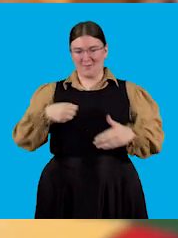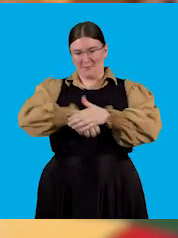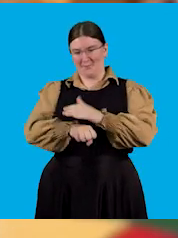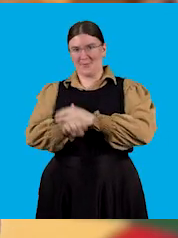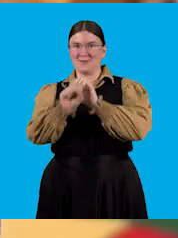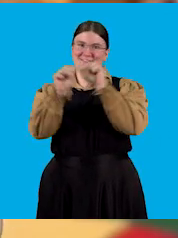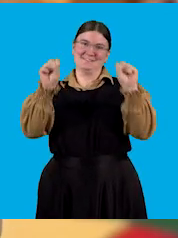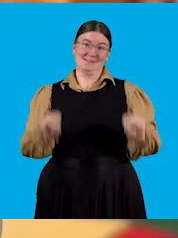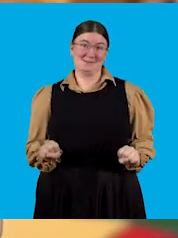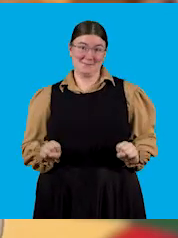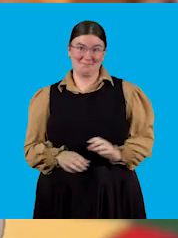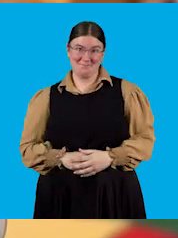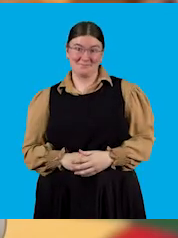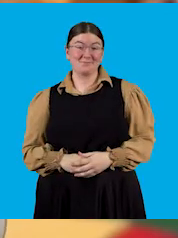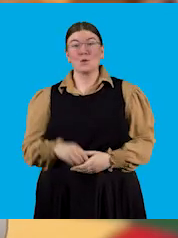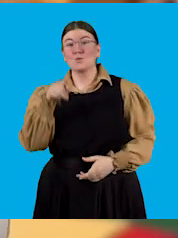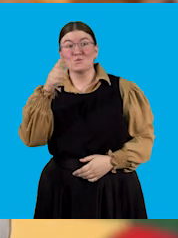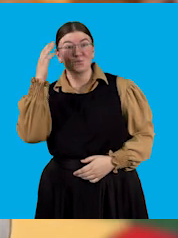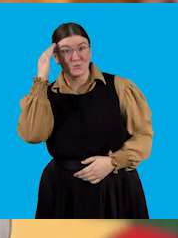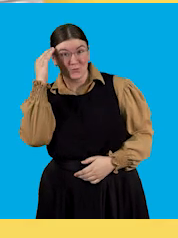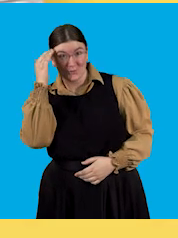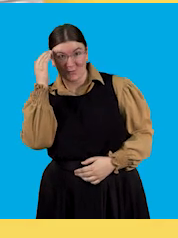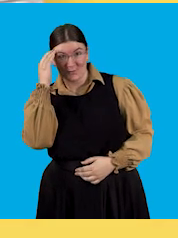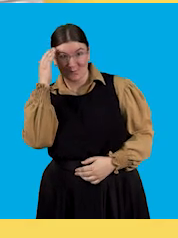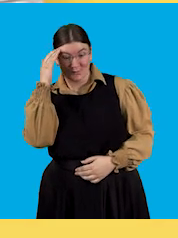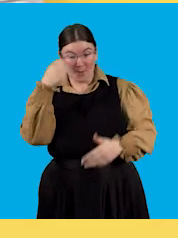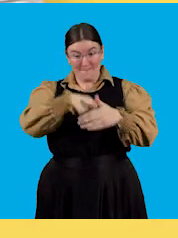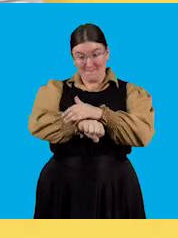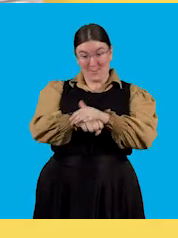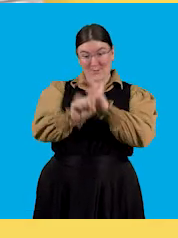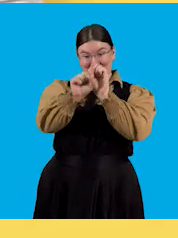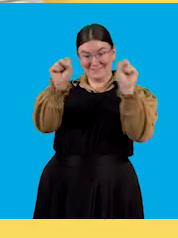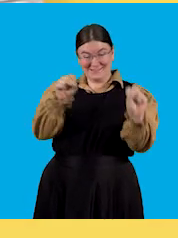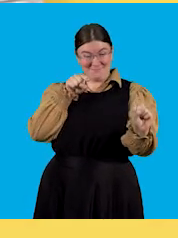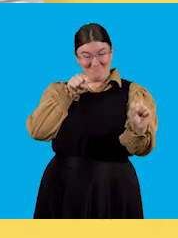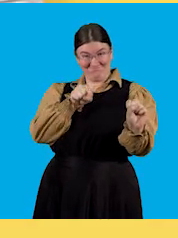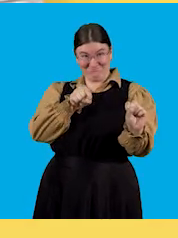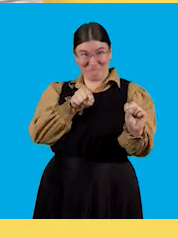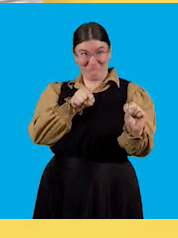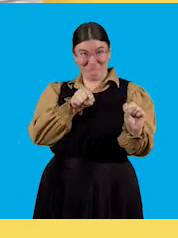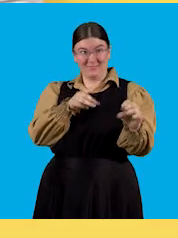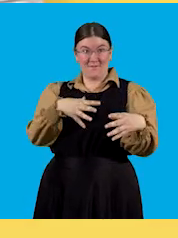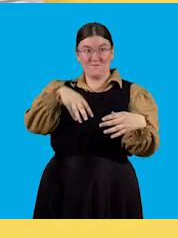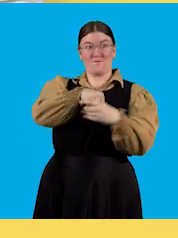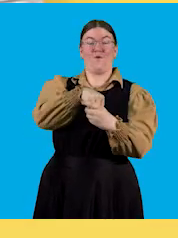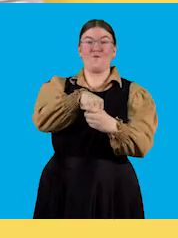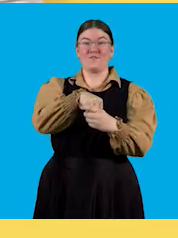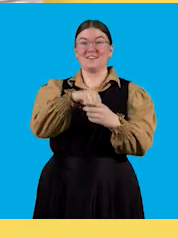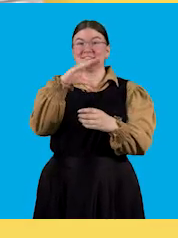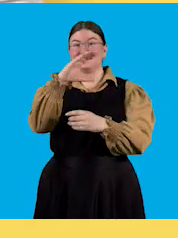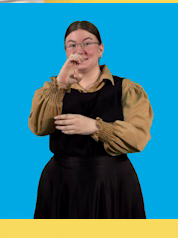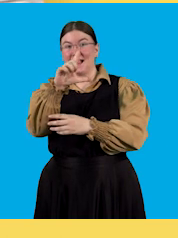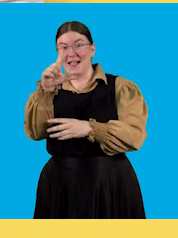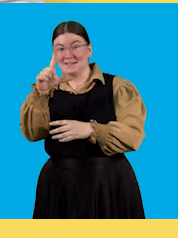system. Did you know the reproductive system consists of the largest and